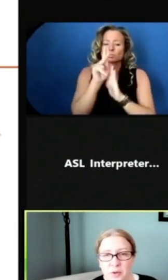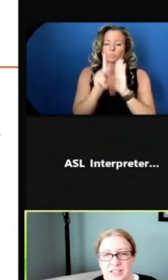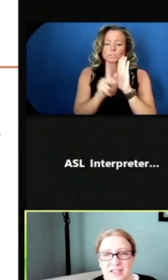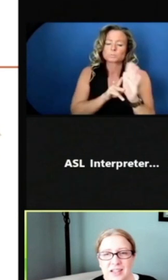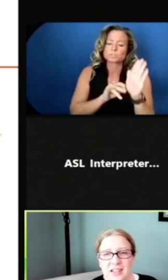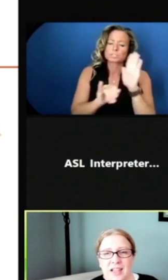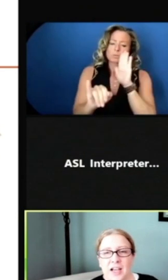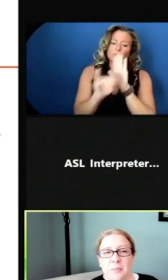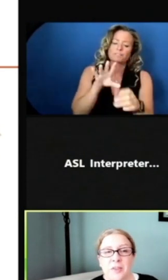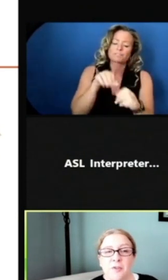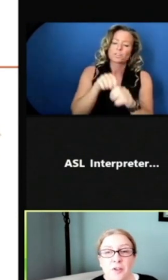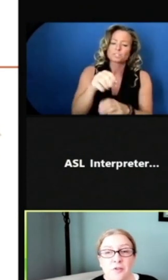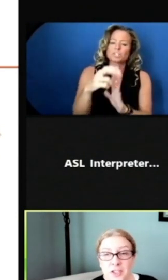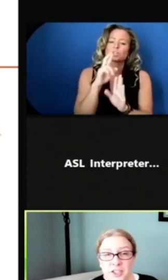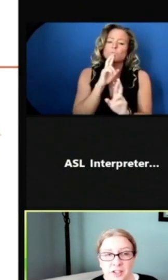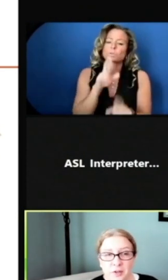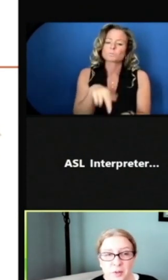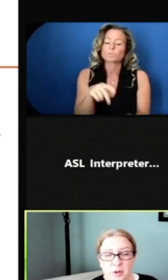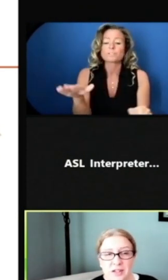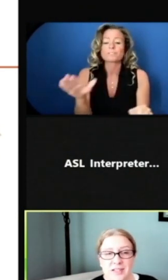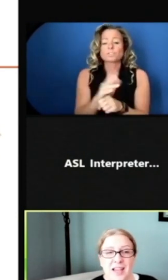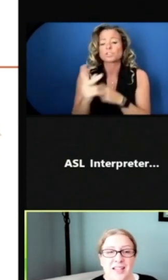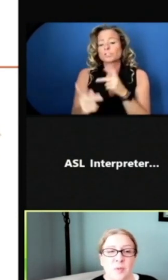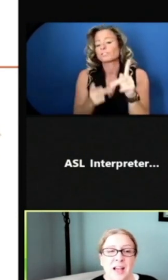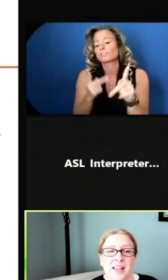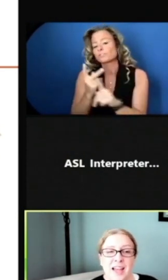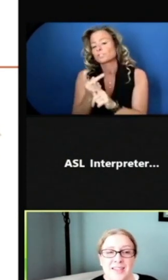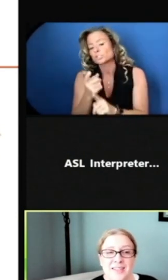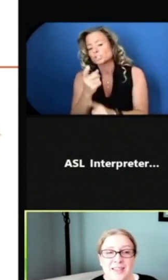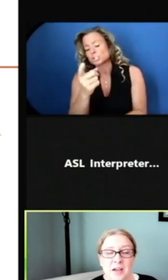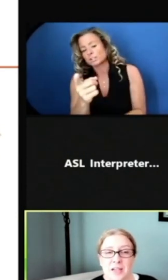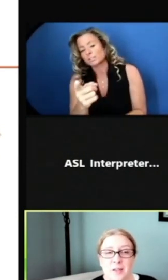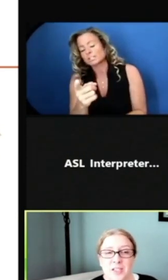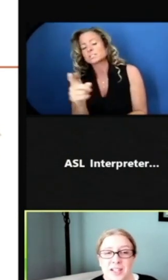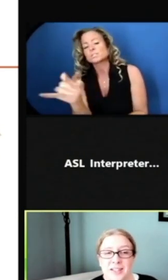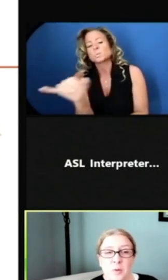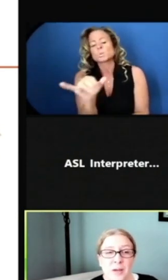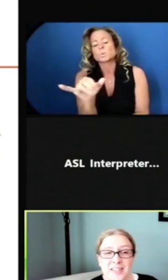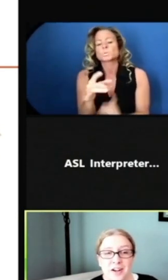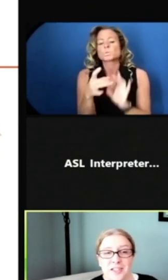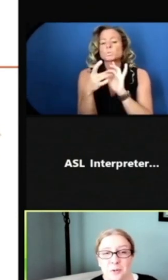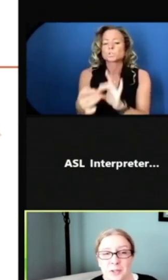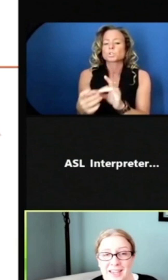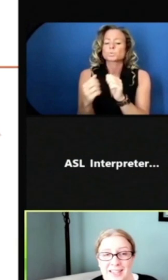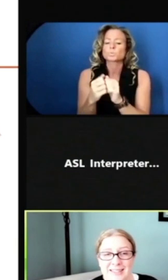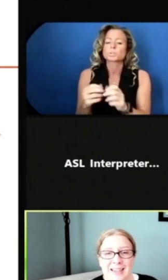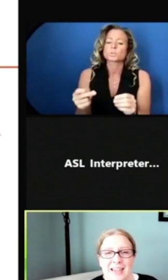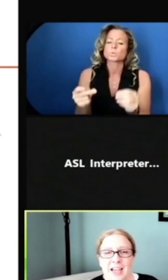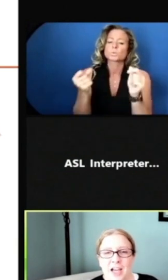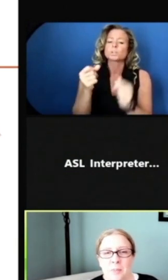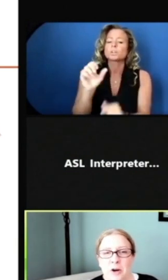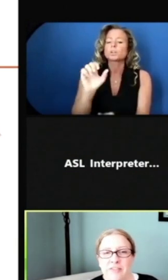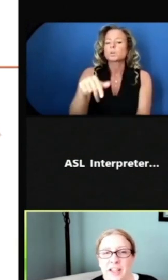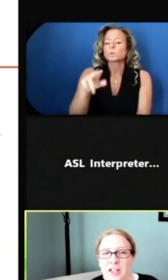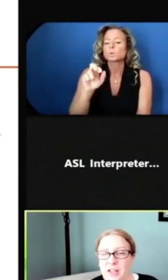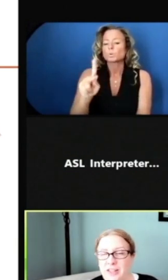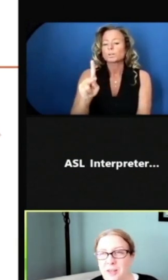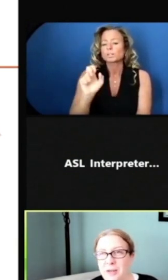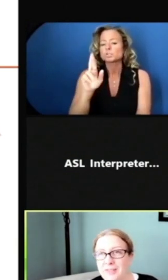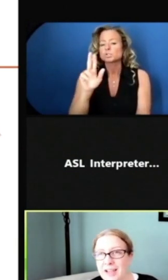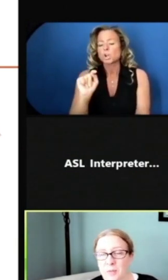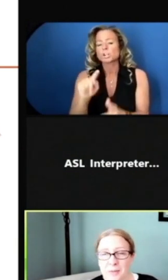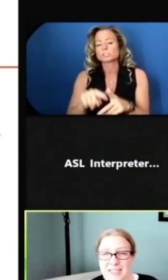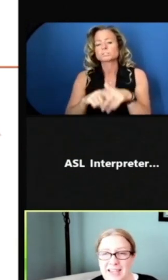in the report. The full version of the report, as well as associated quick start toolkits, are available